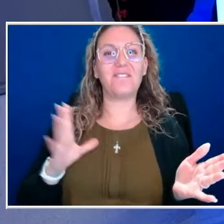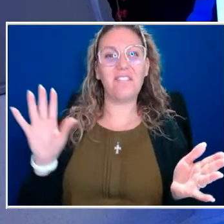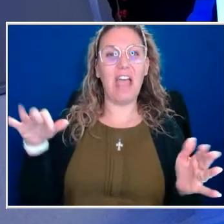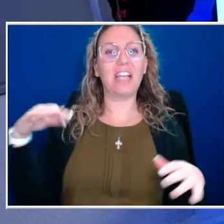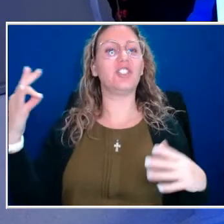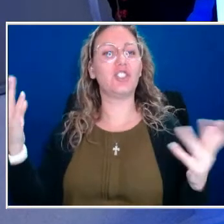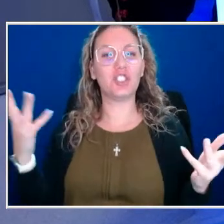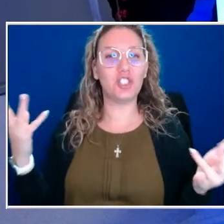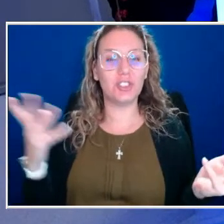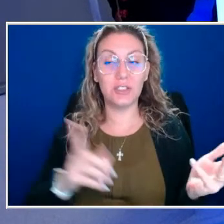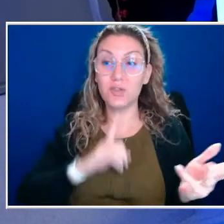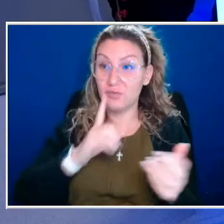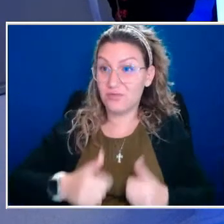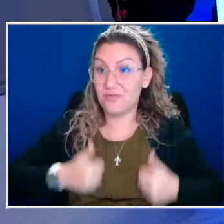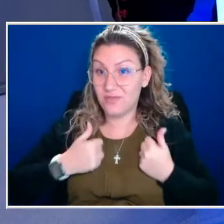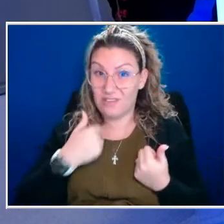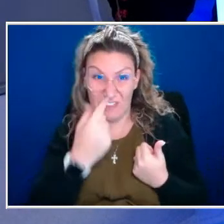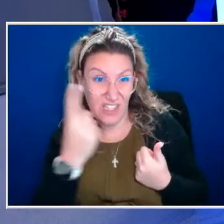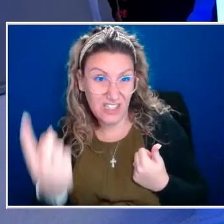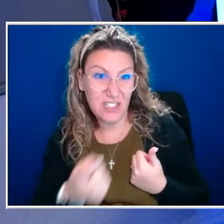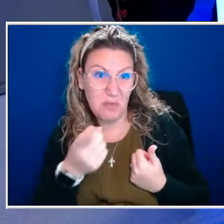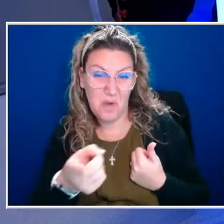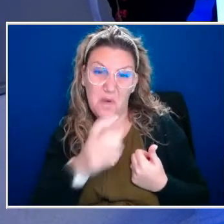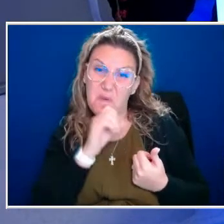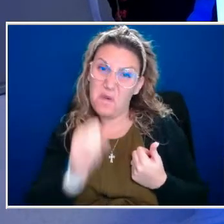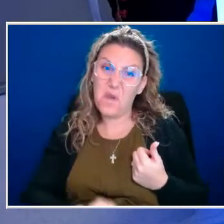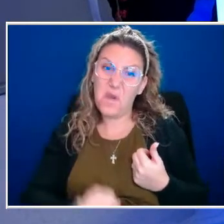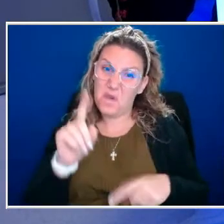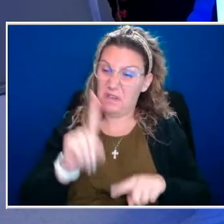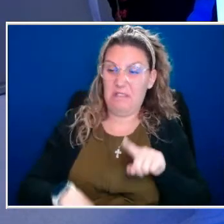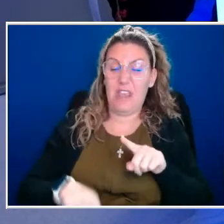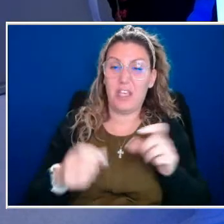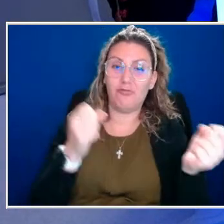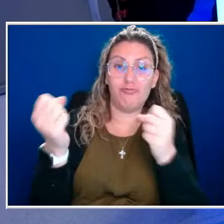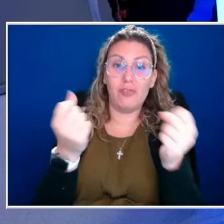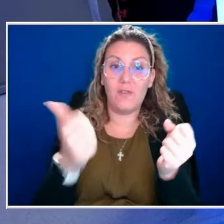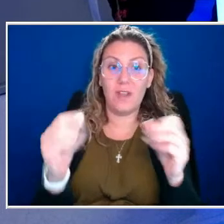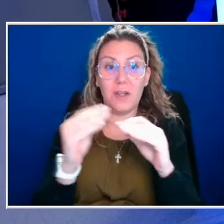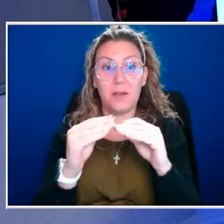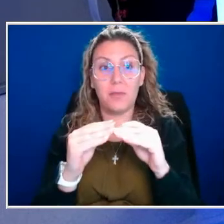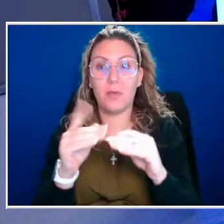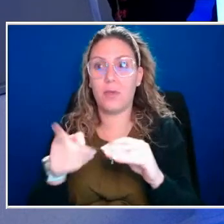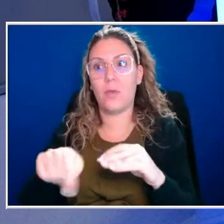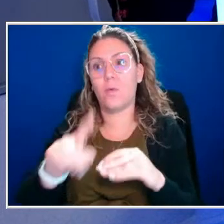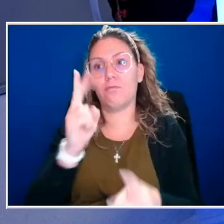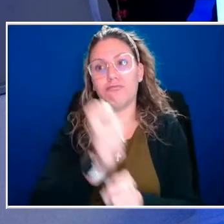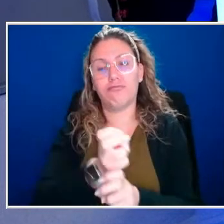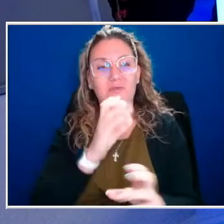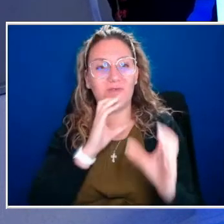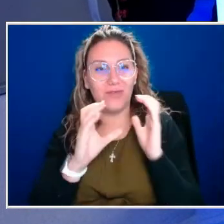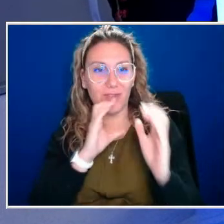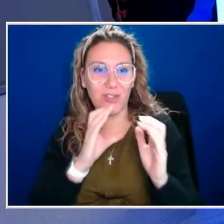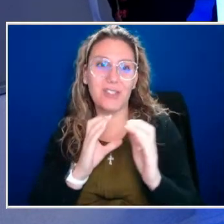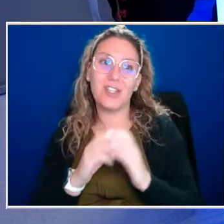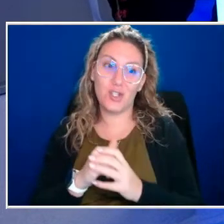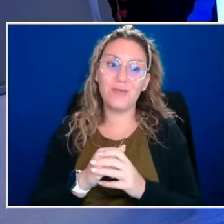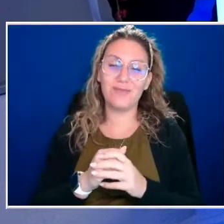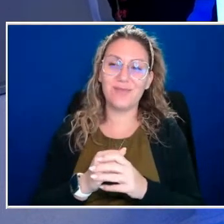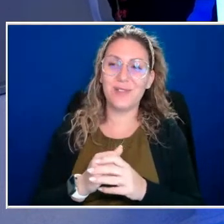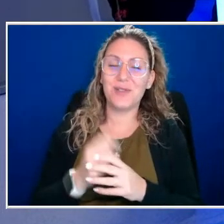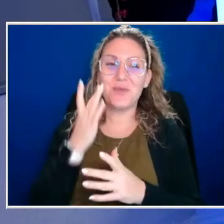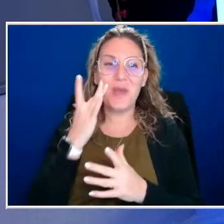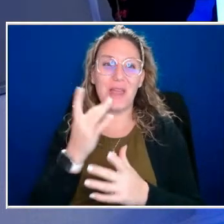It's like telling somebody, you know, who's older they can't drive anymore. I mean, these are those are hard conversations. These are hard conversations, and that's why we love having you on, because